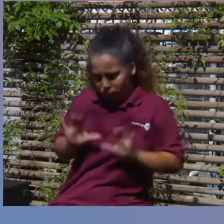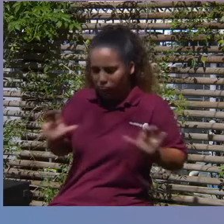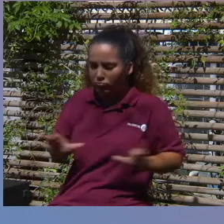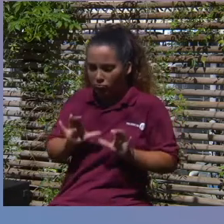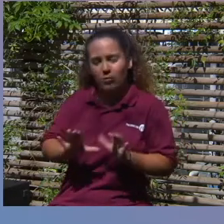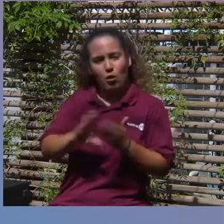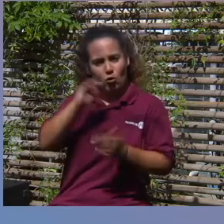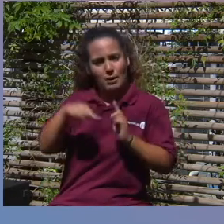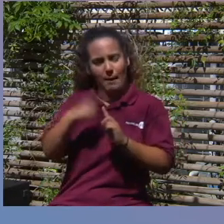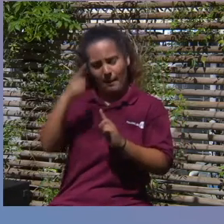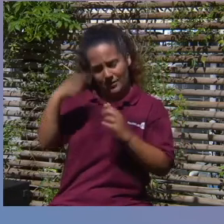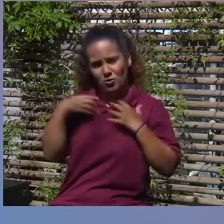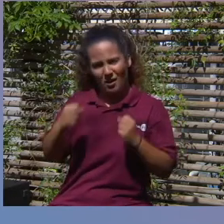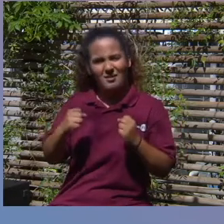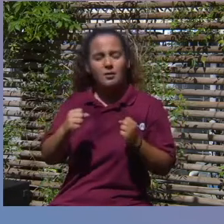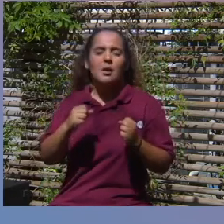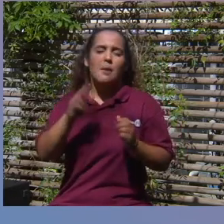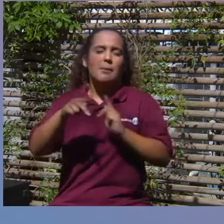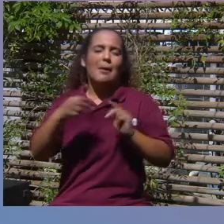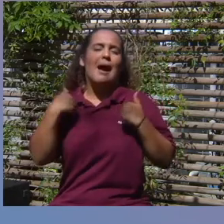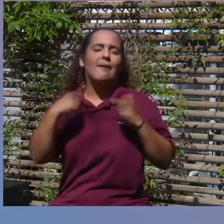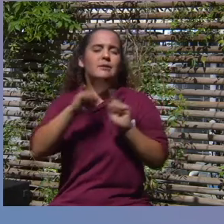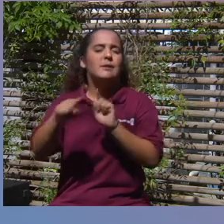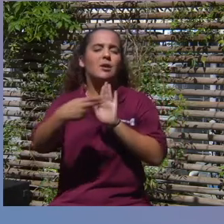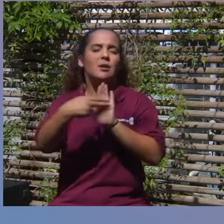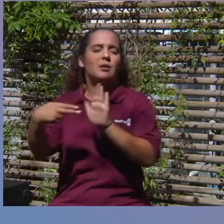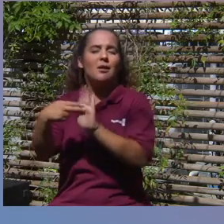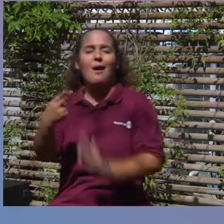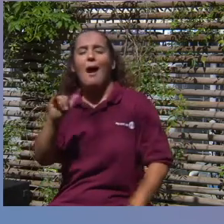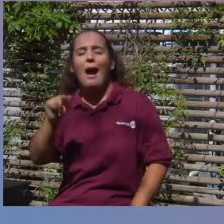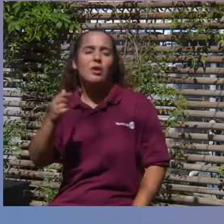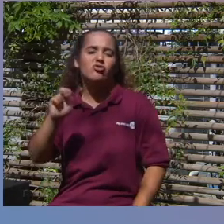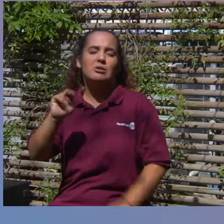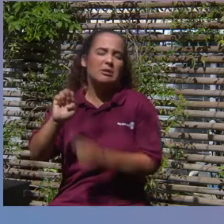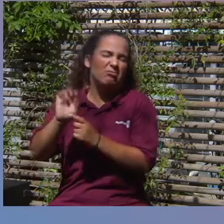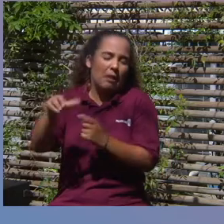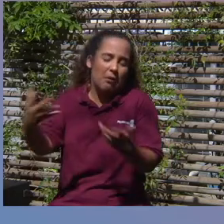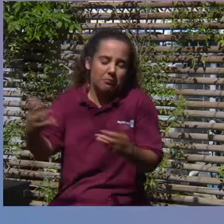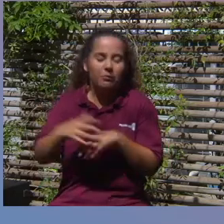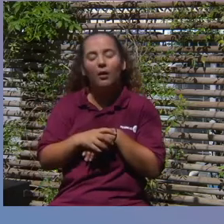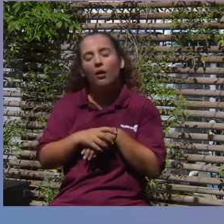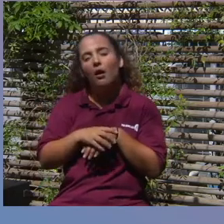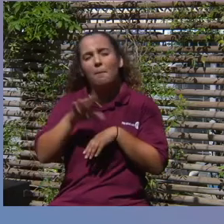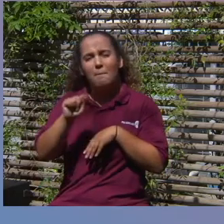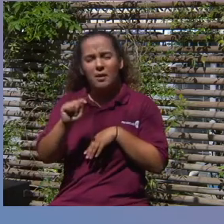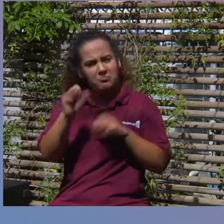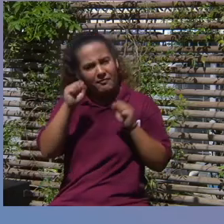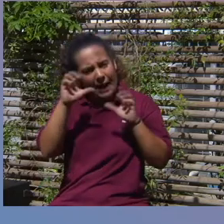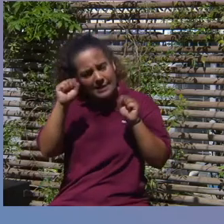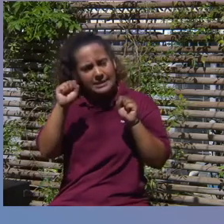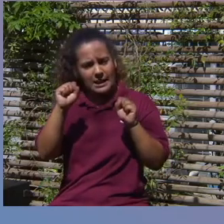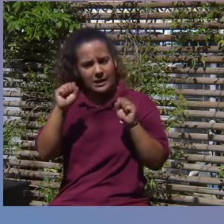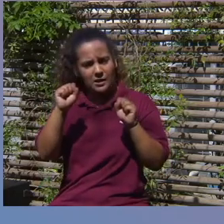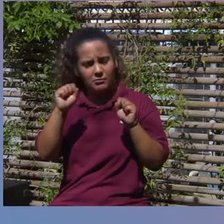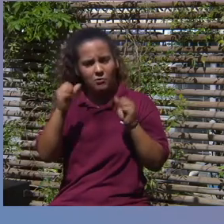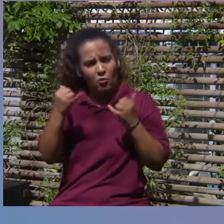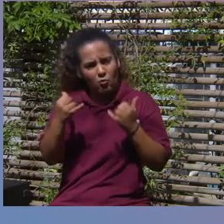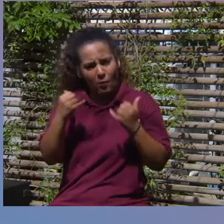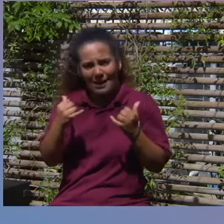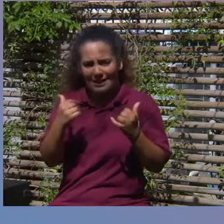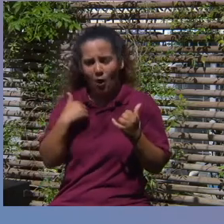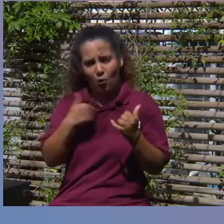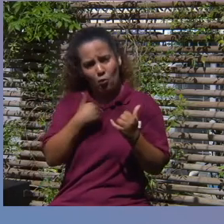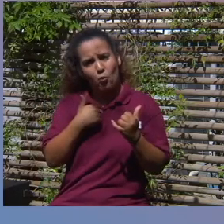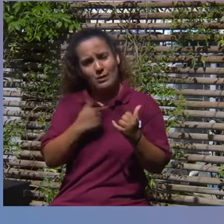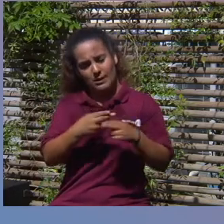called mental hygiene, which different cultures have had very different understandings for. Mm-hmm. It's been fascinating to see that, like, what we now call